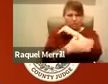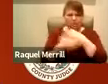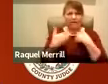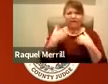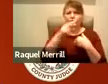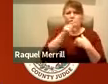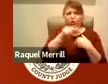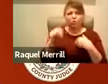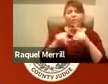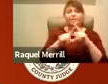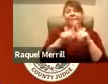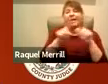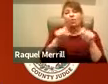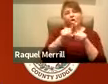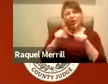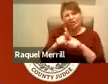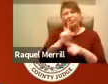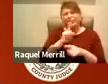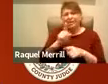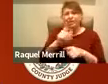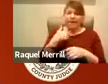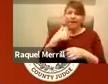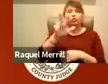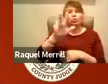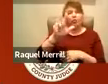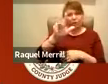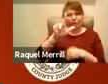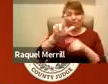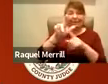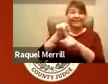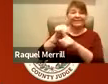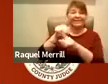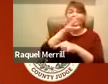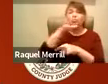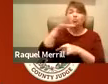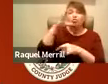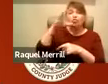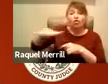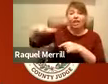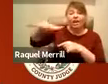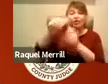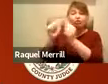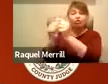we actually have 23 because the rural areas together